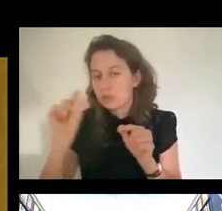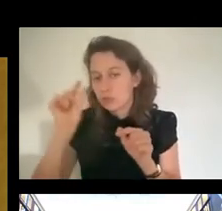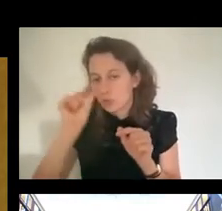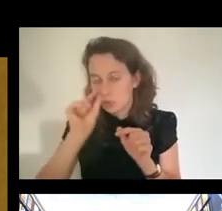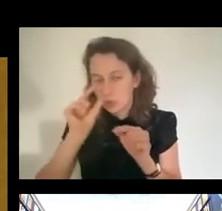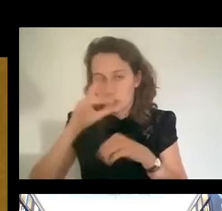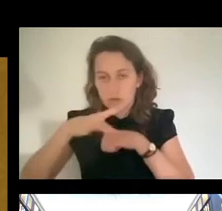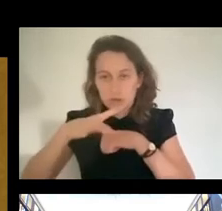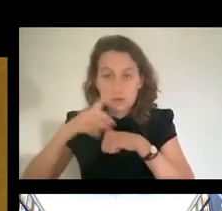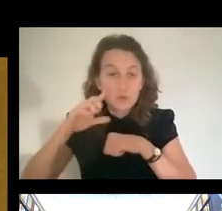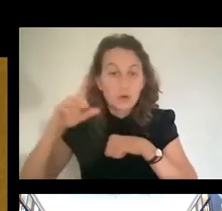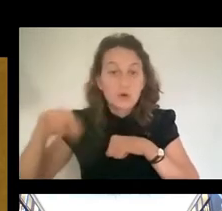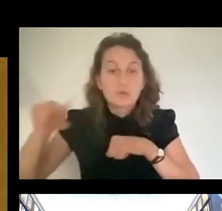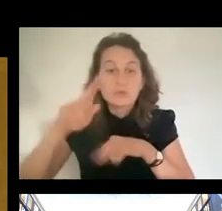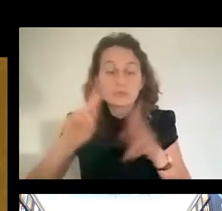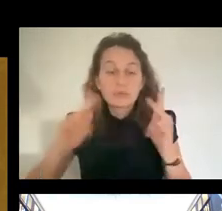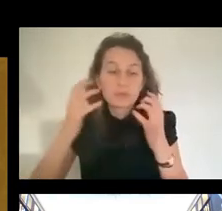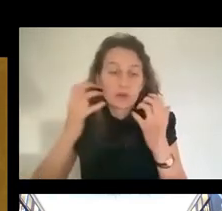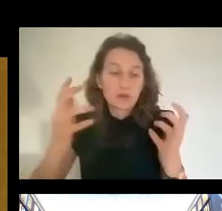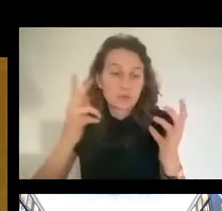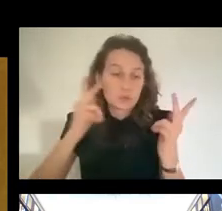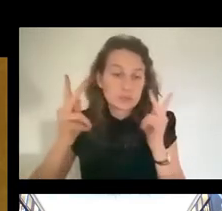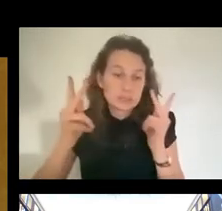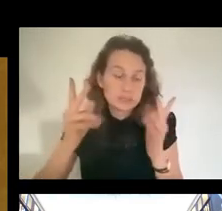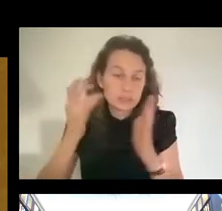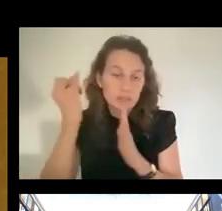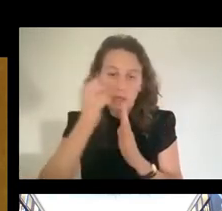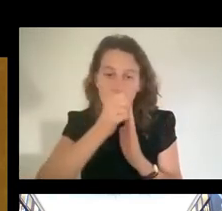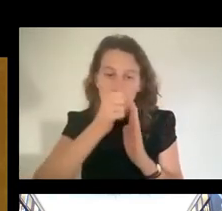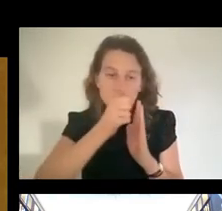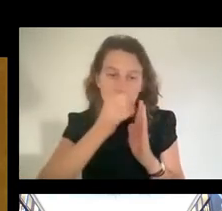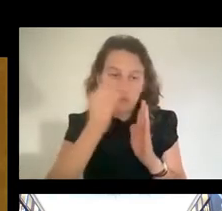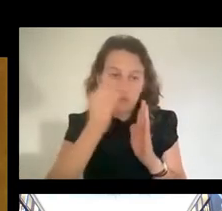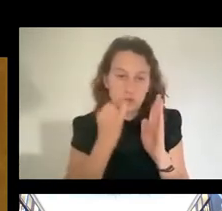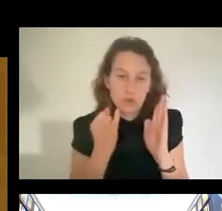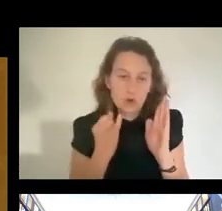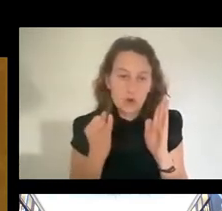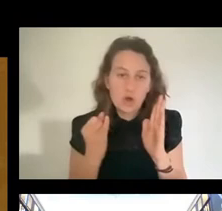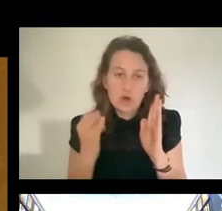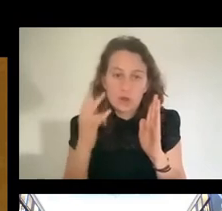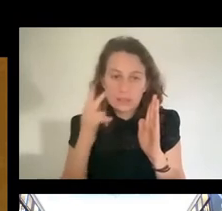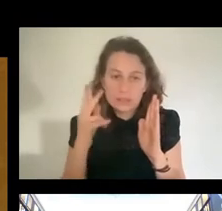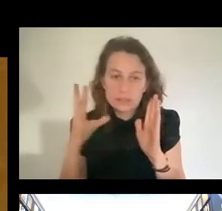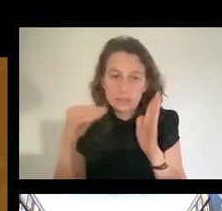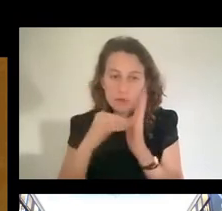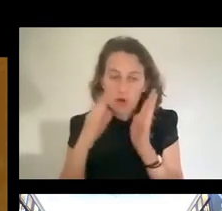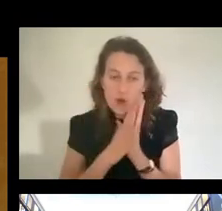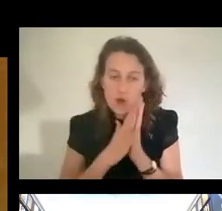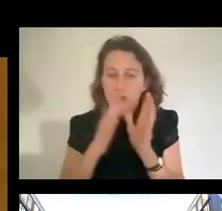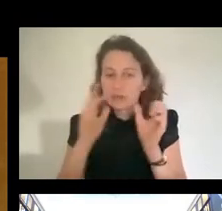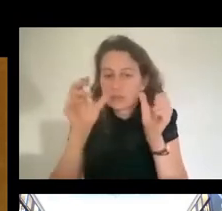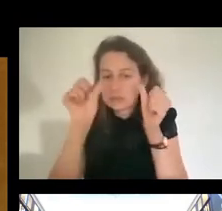our audience, the drawings that you see that are animated are also the ones that were in the sculpture too. So you see